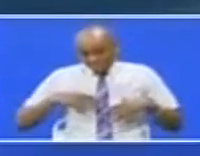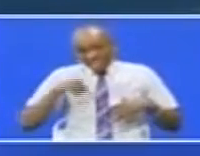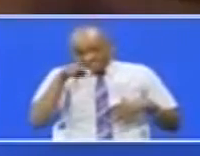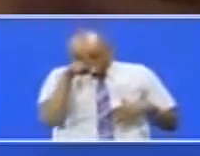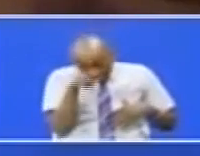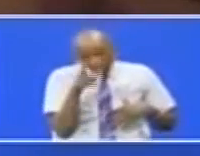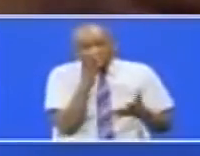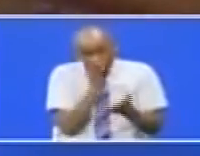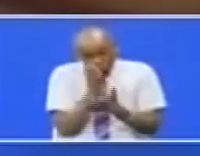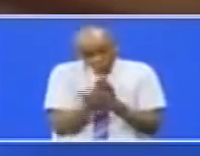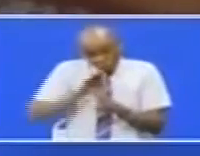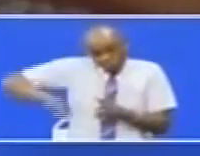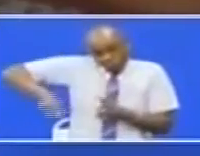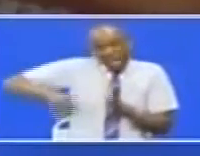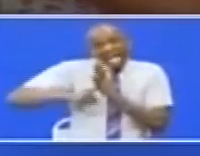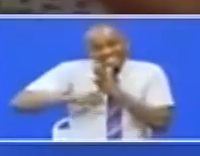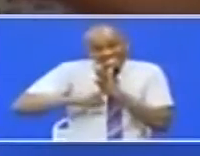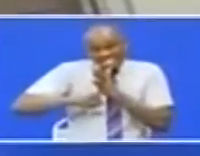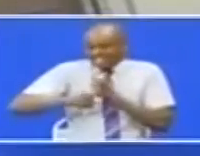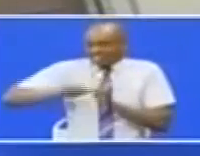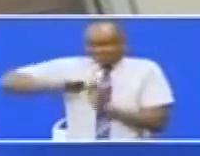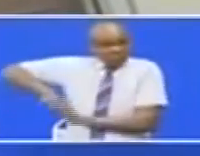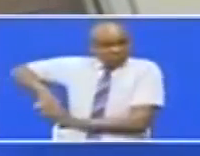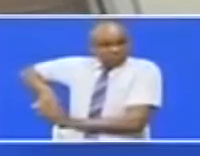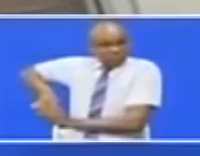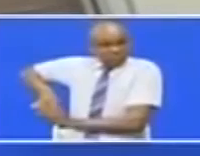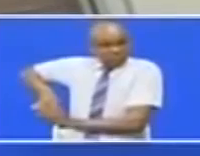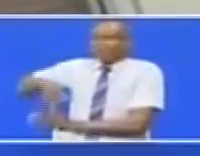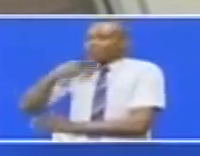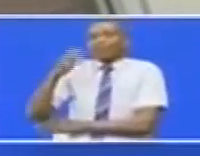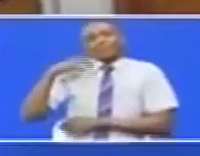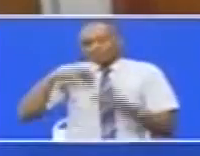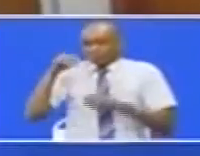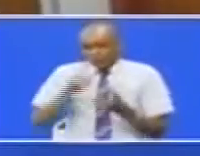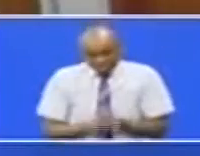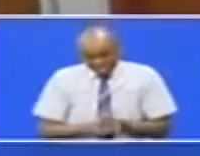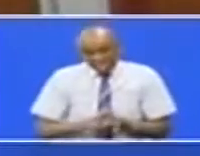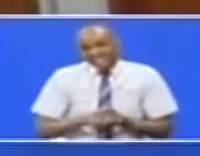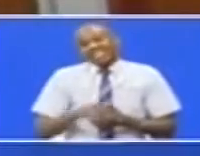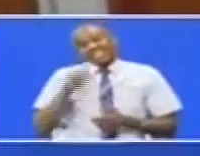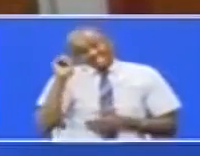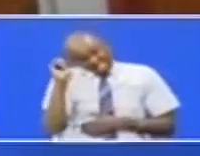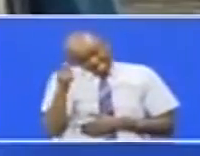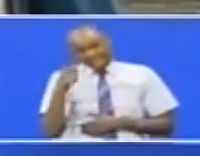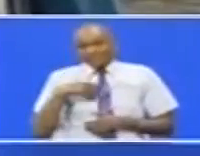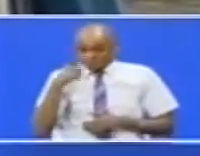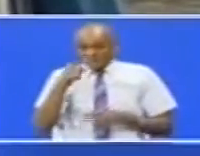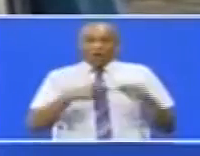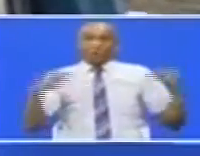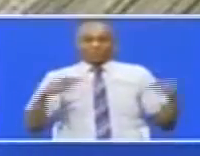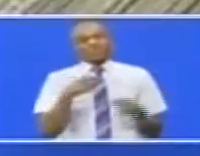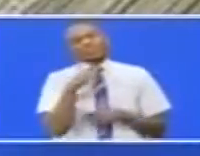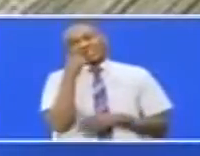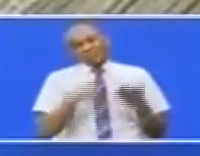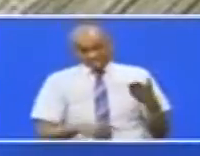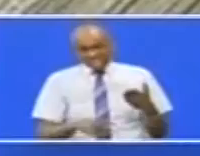is deliberately delaying the release of national identity cards for Kenyans assumed to be from CORD strongholds